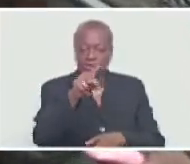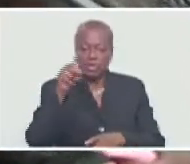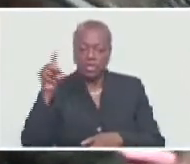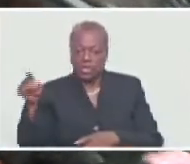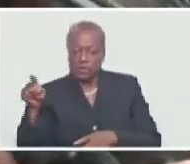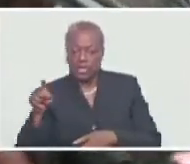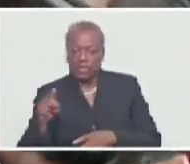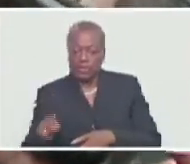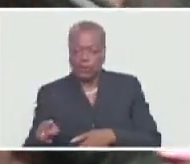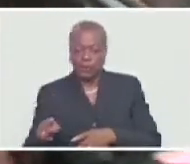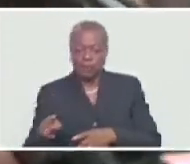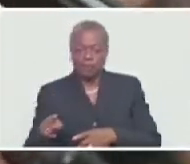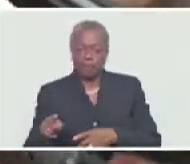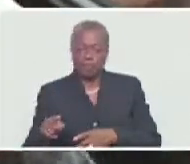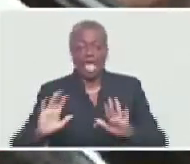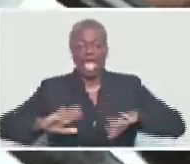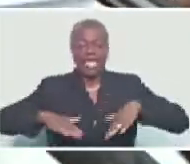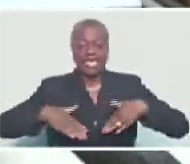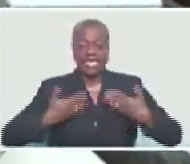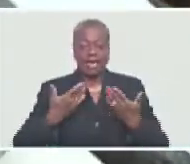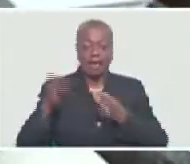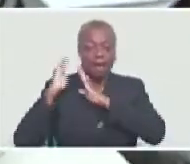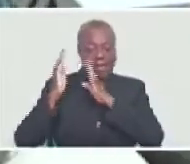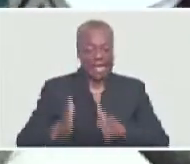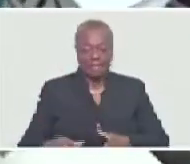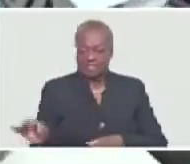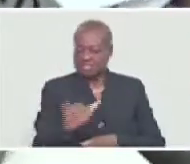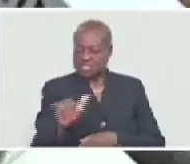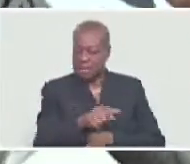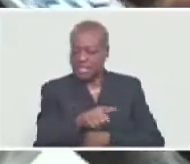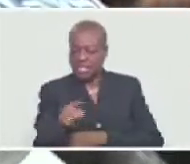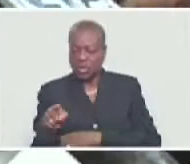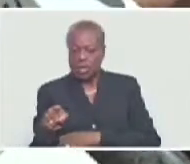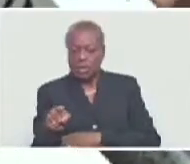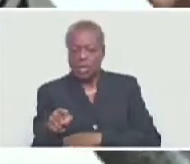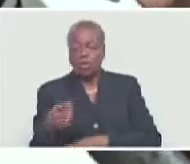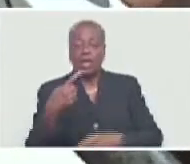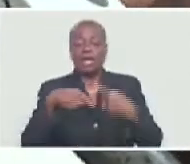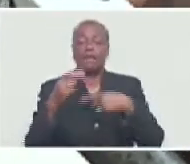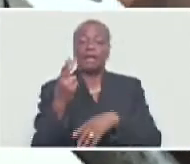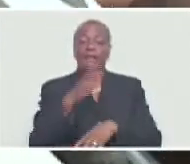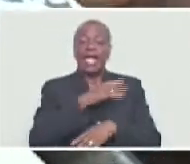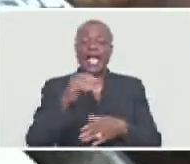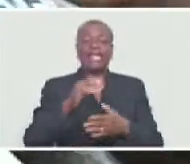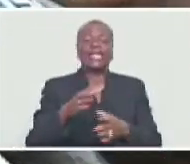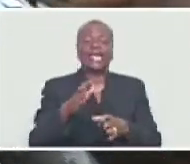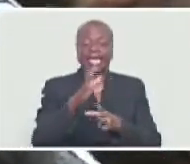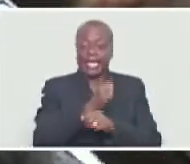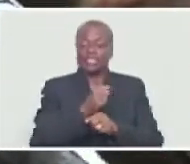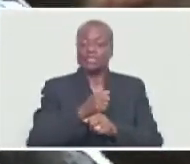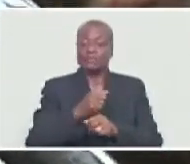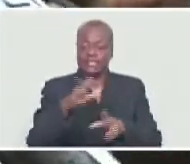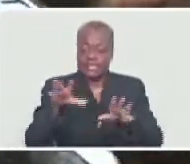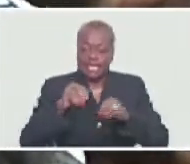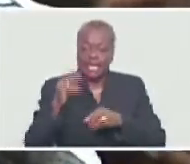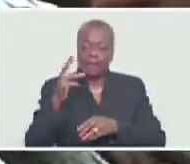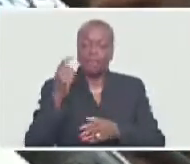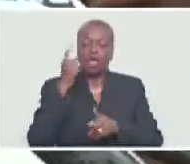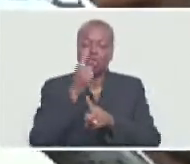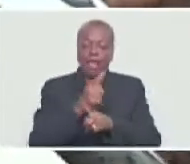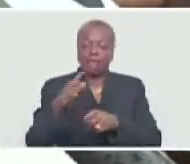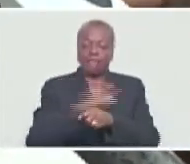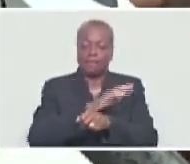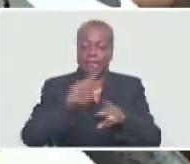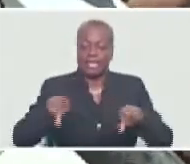you, young Bahamians like you all, are going to come up and claim your rightful place in this country.